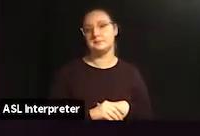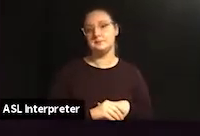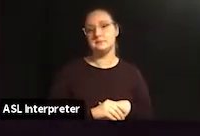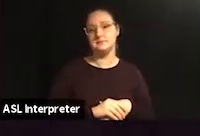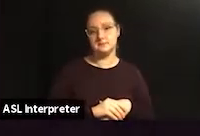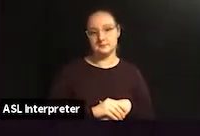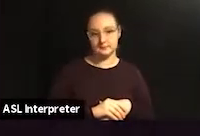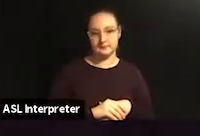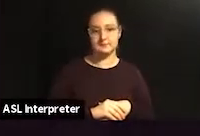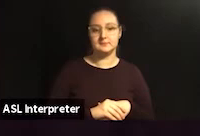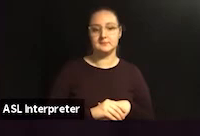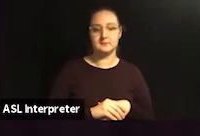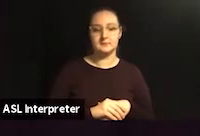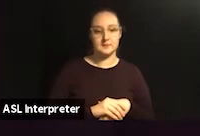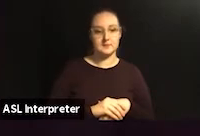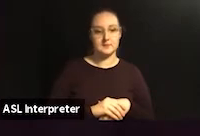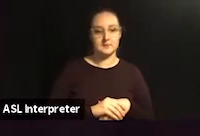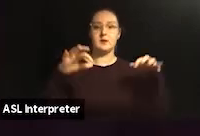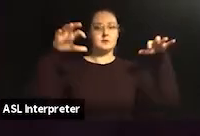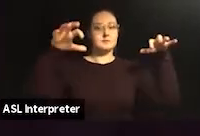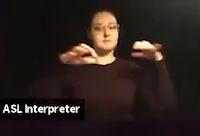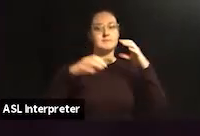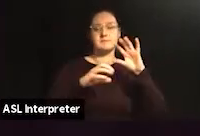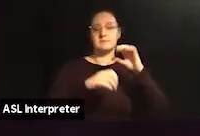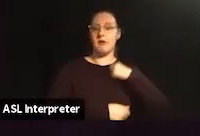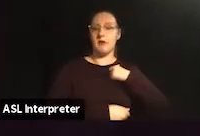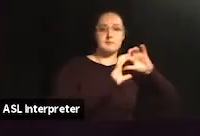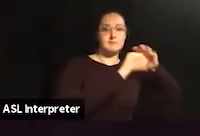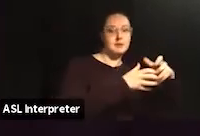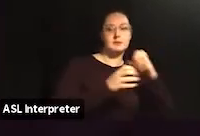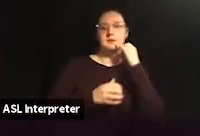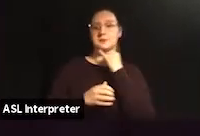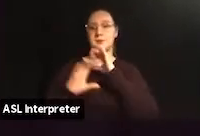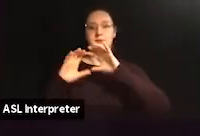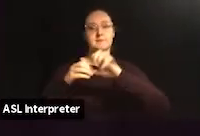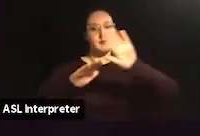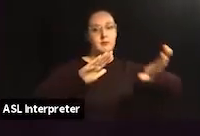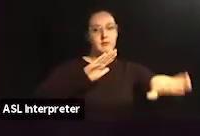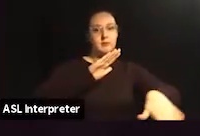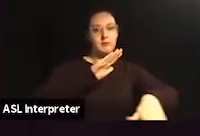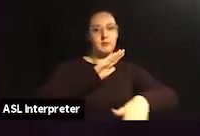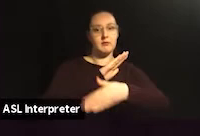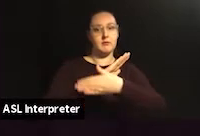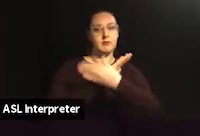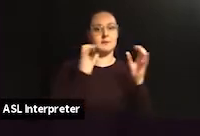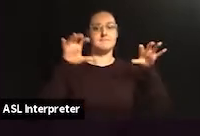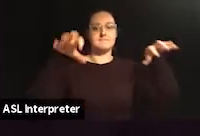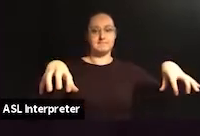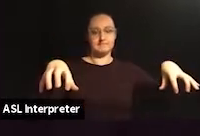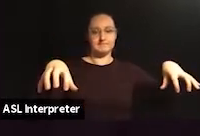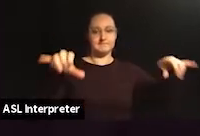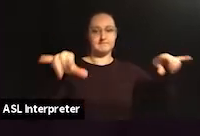One did not come near the other all night. Then Moses stretched out his hand over the sea. The